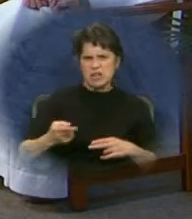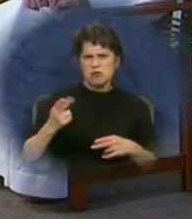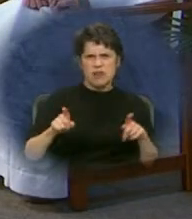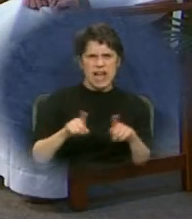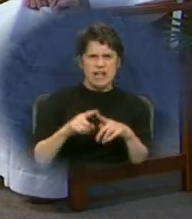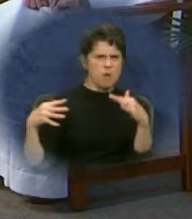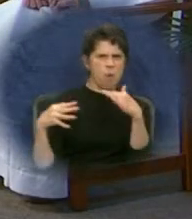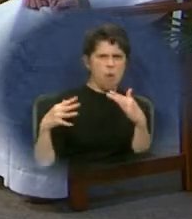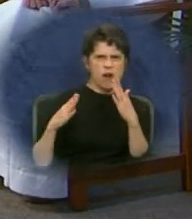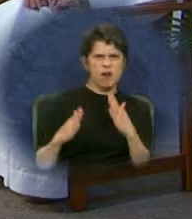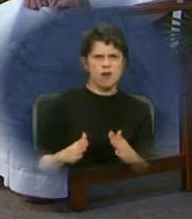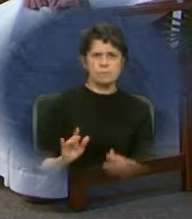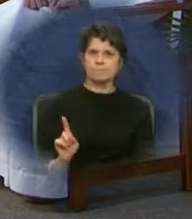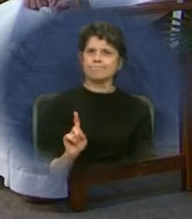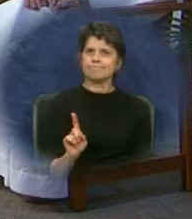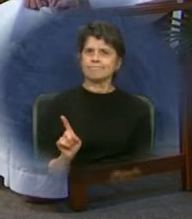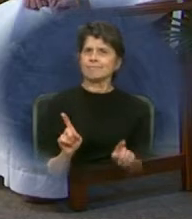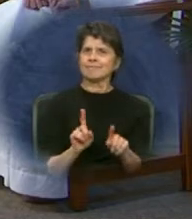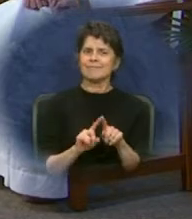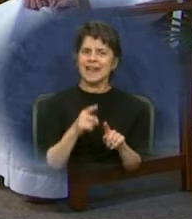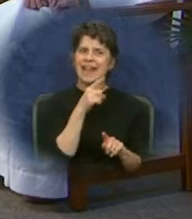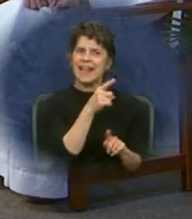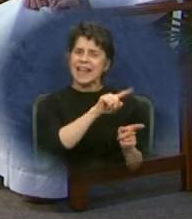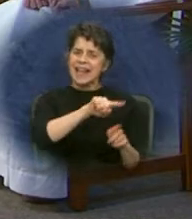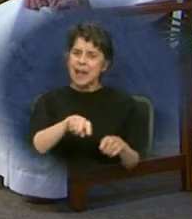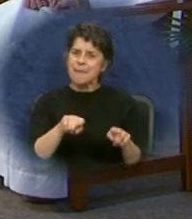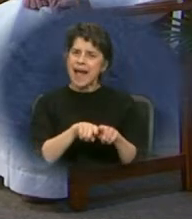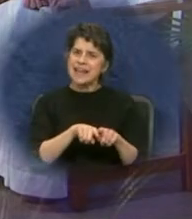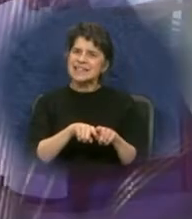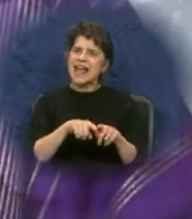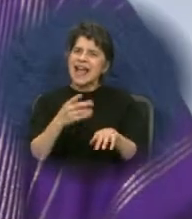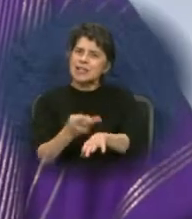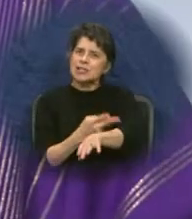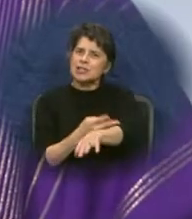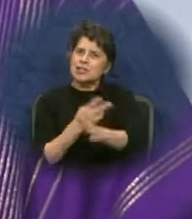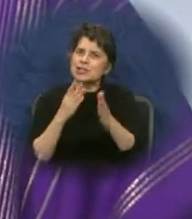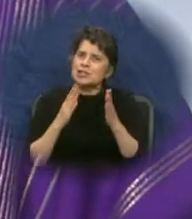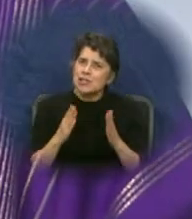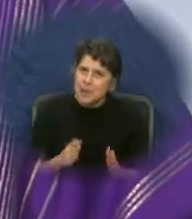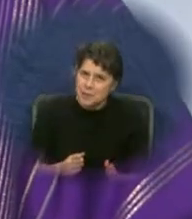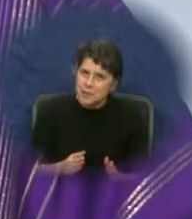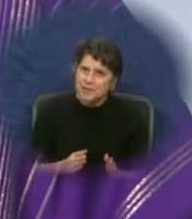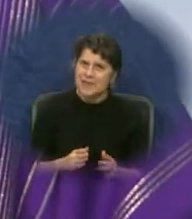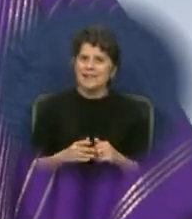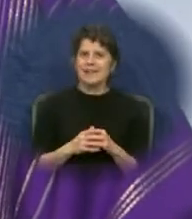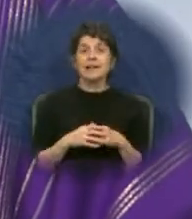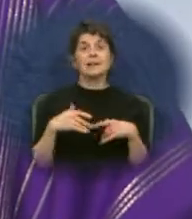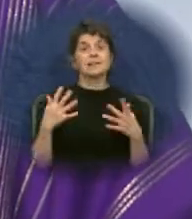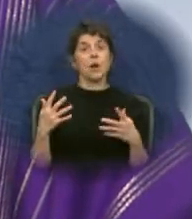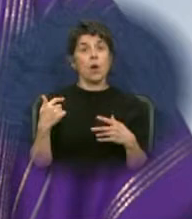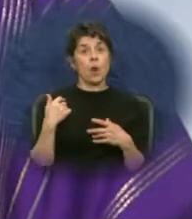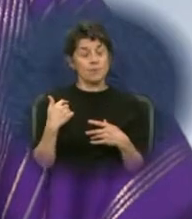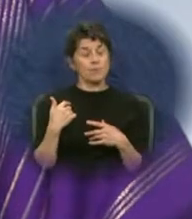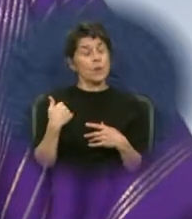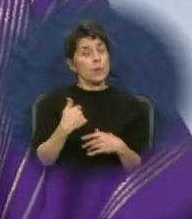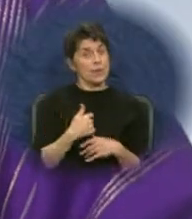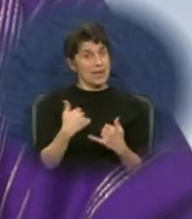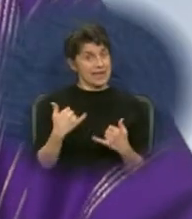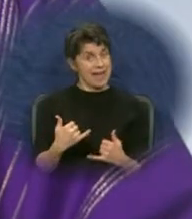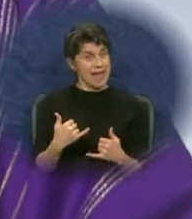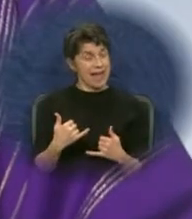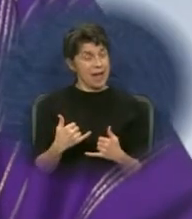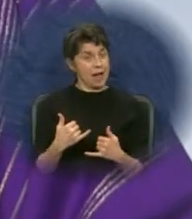but as the first reading said, as a shepherd. And so it's in that goodness that we, again, hear the call of John the Baptist at